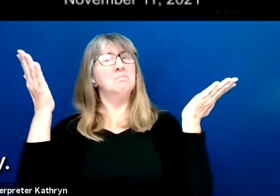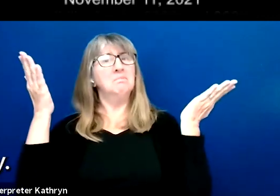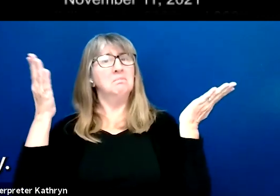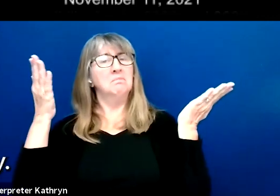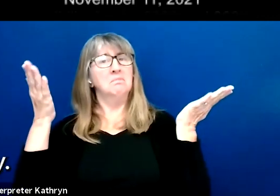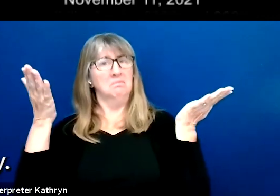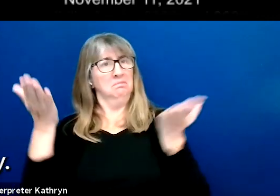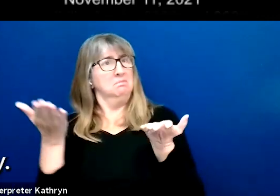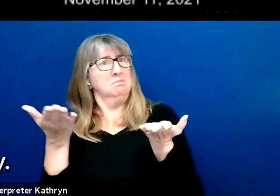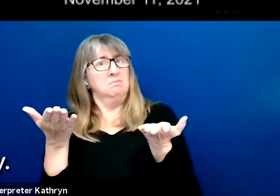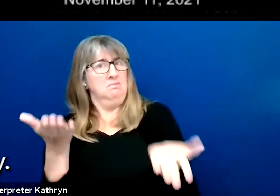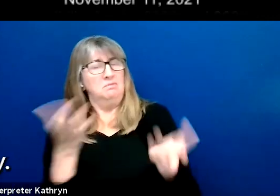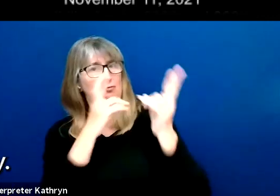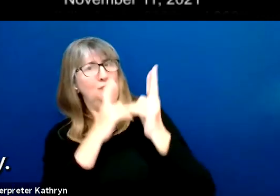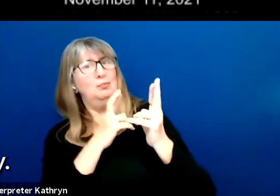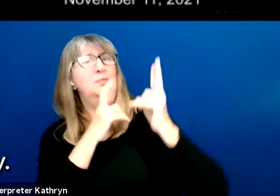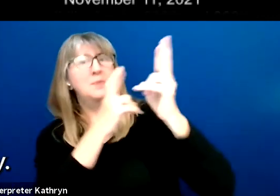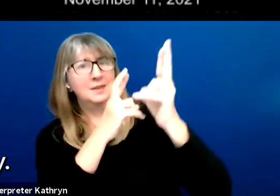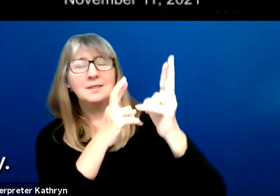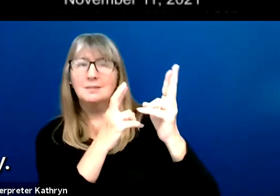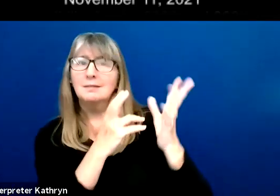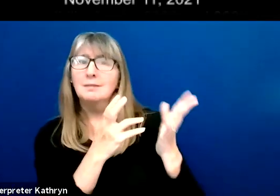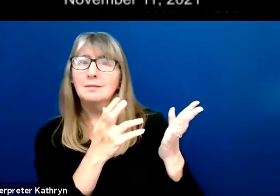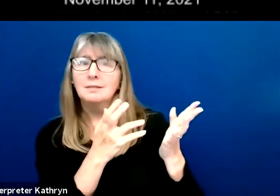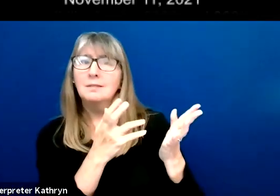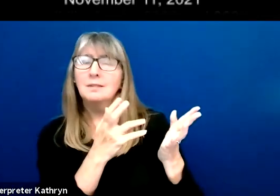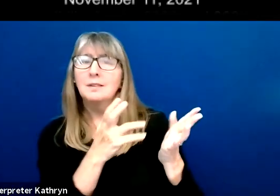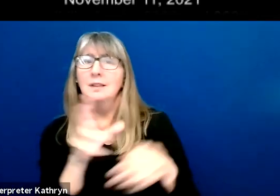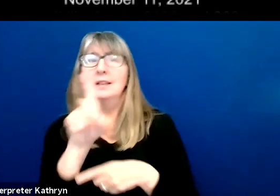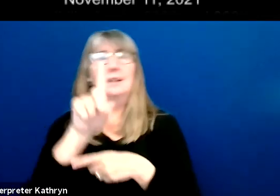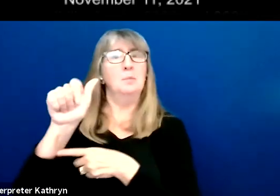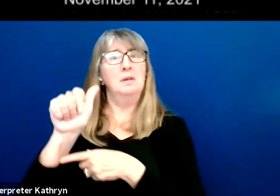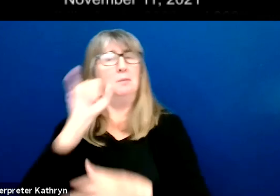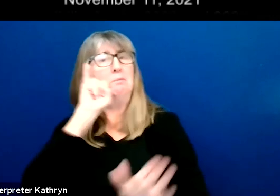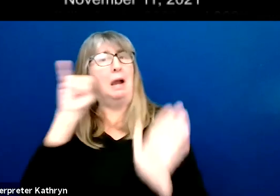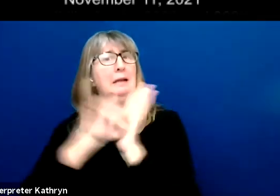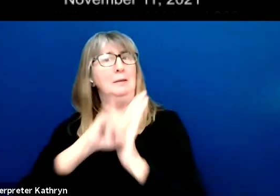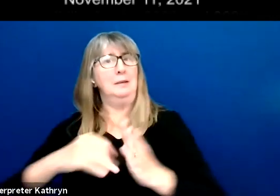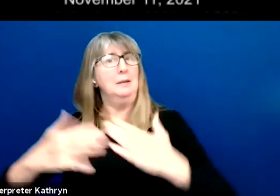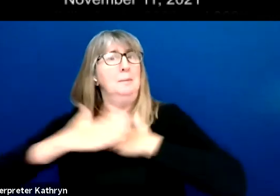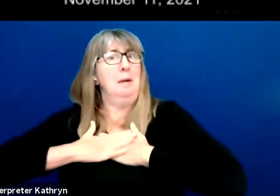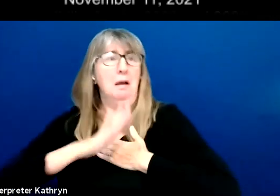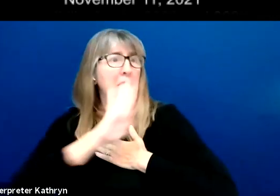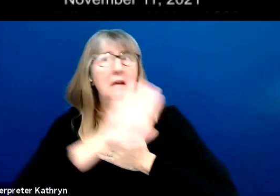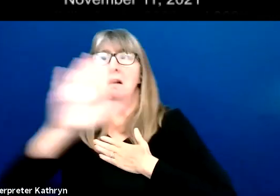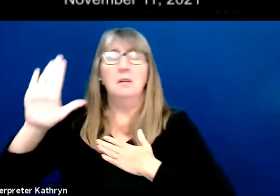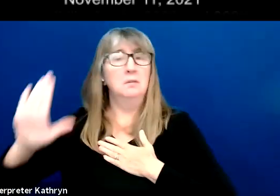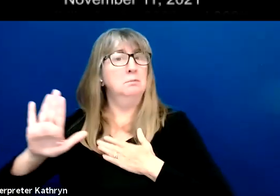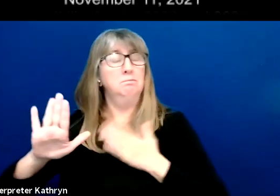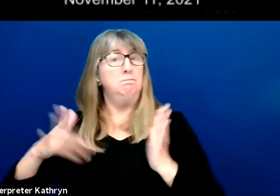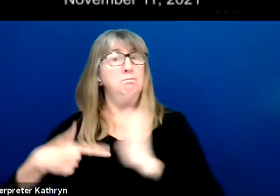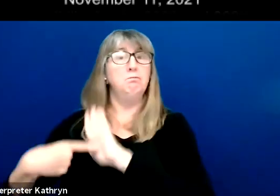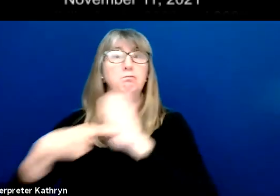held up as a centerpiece of identity. And I want to, if you are not